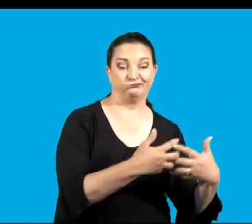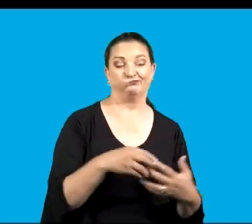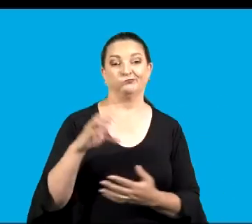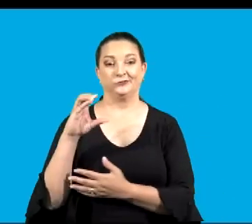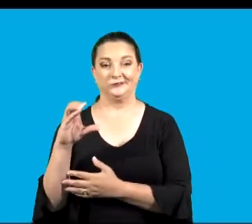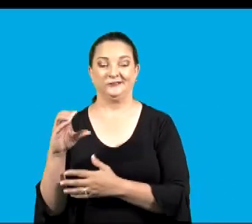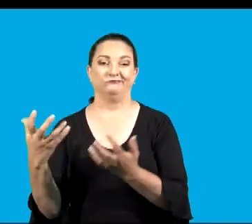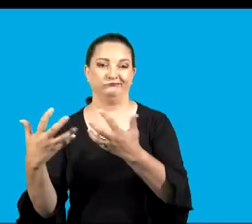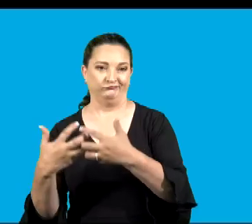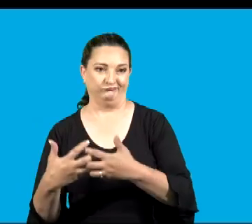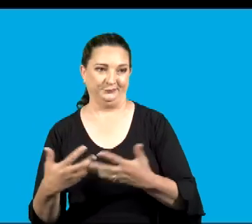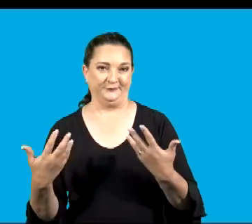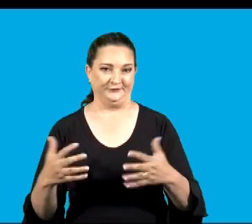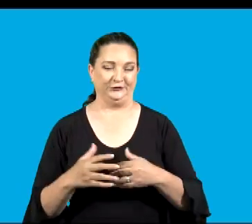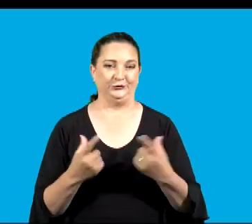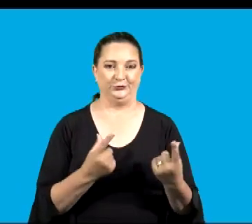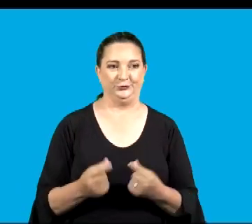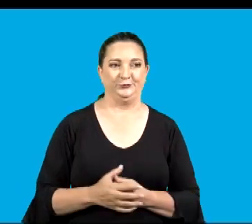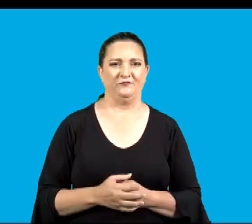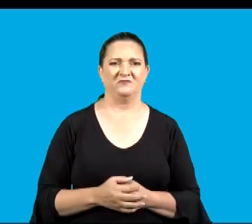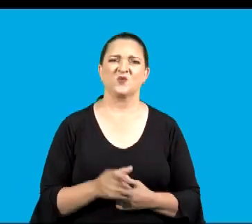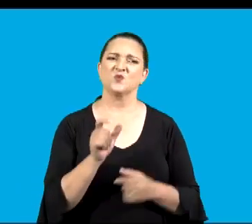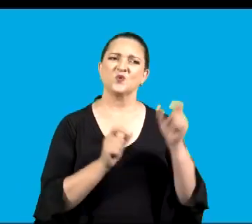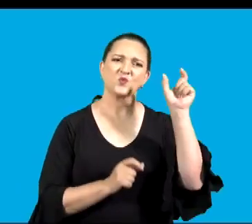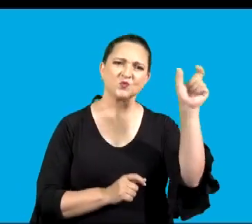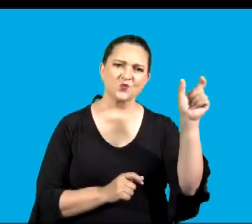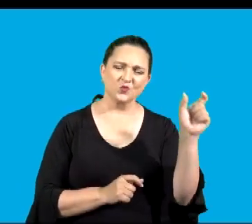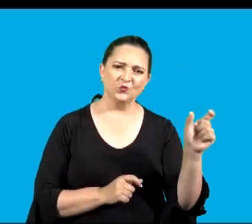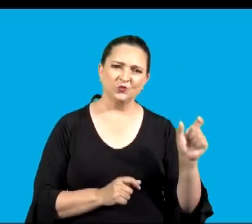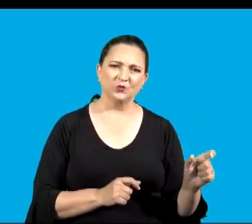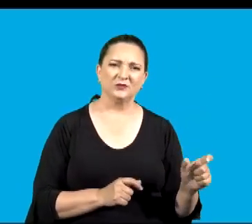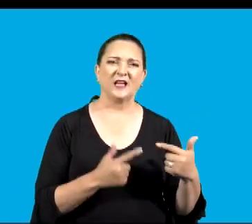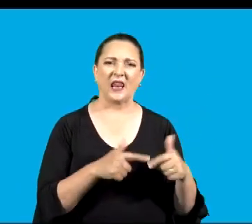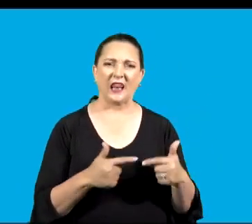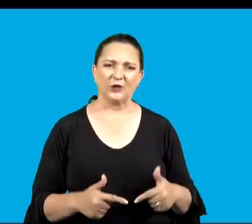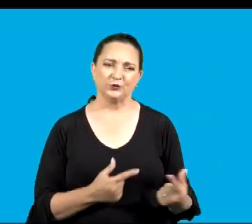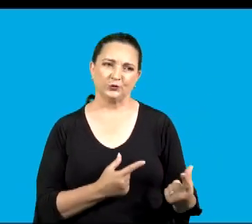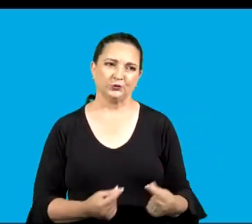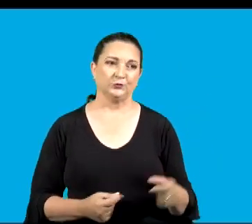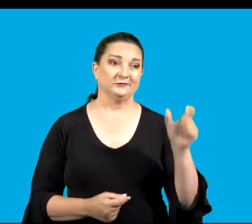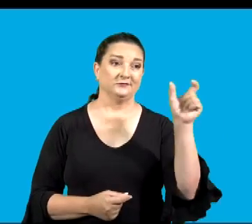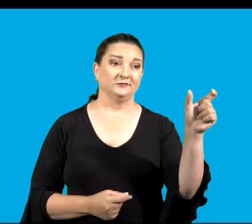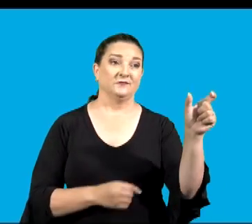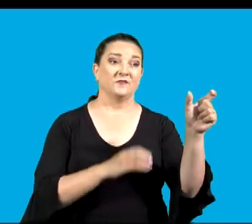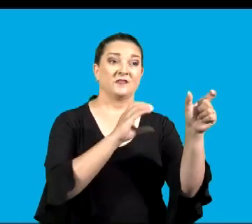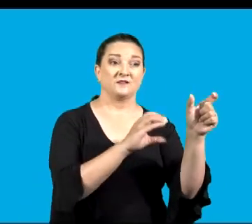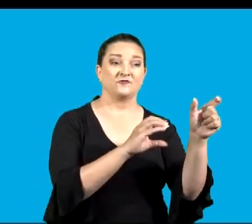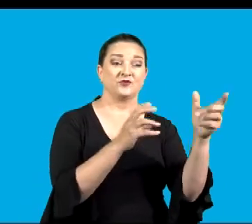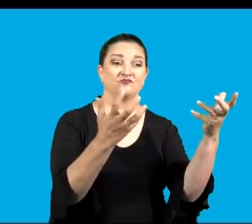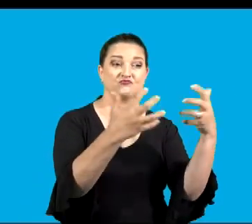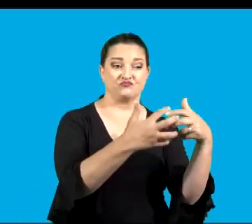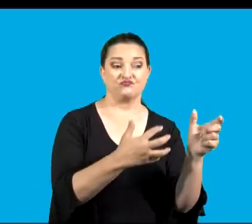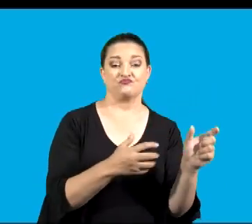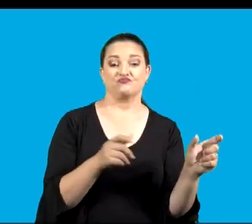creditors reconciliation. Here are some keywords and language: creditors reconciliation as